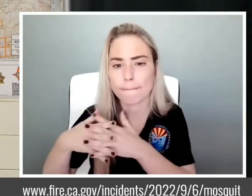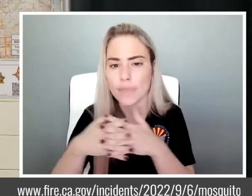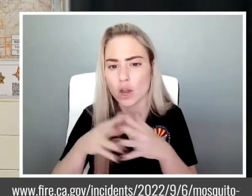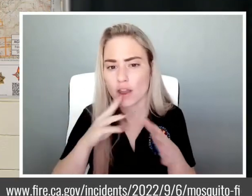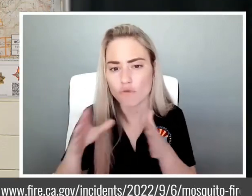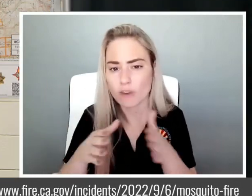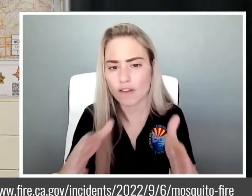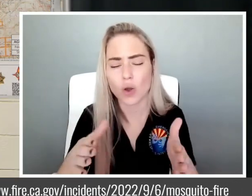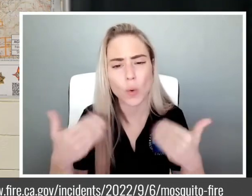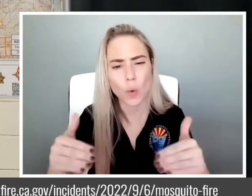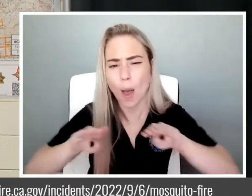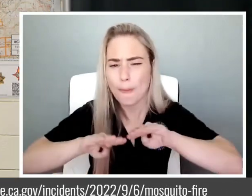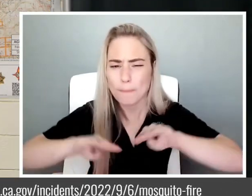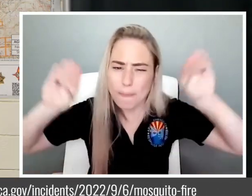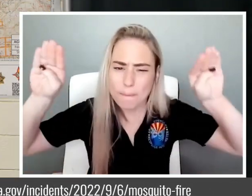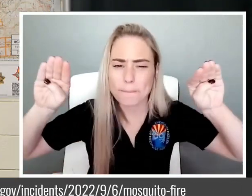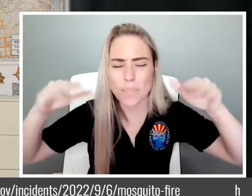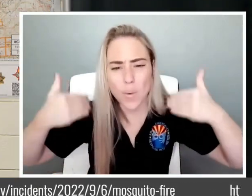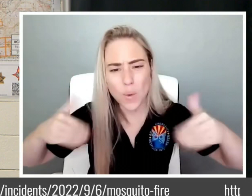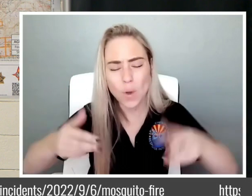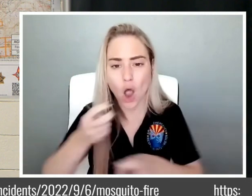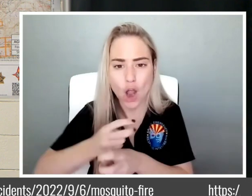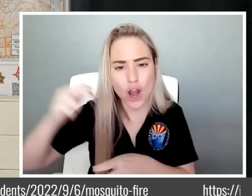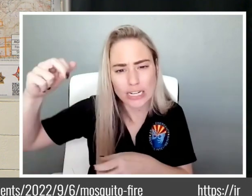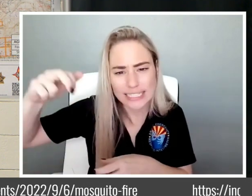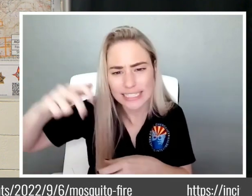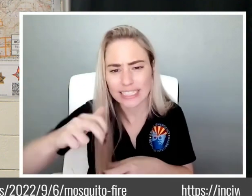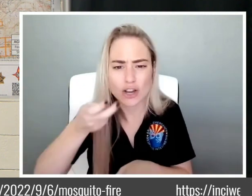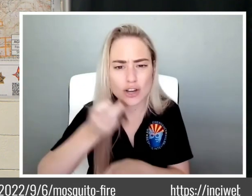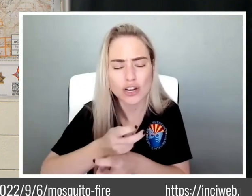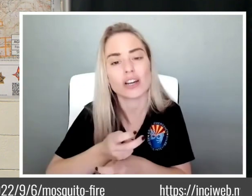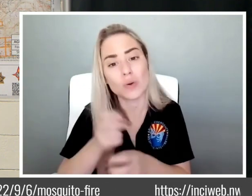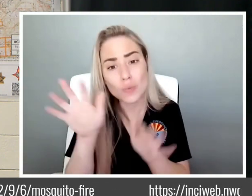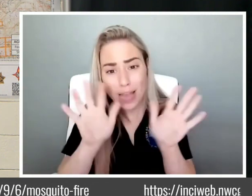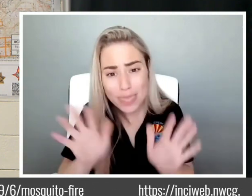Real steep, nasty terrain, doing what we can in there with the weather situations we've had,